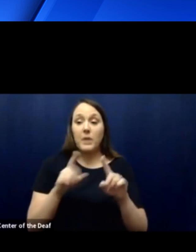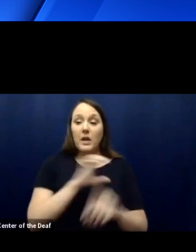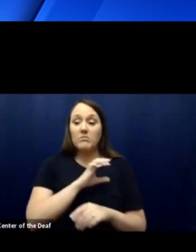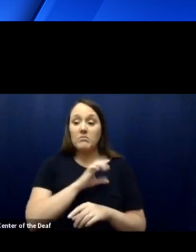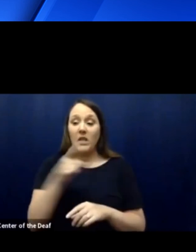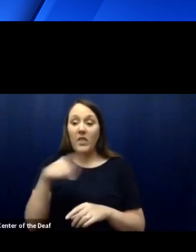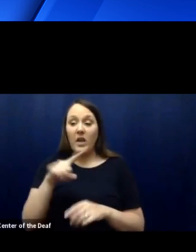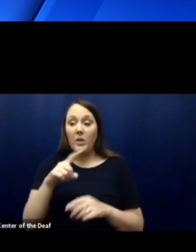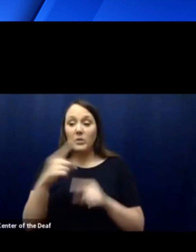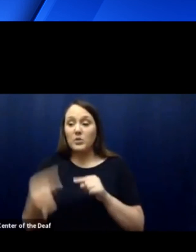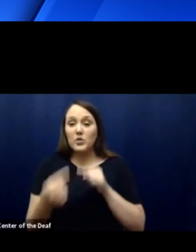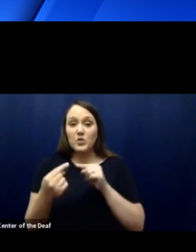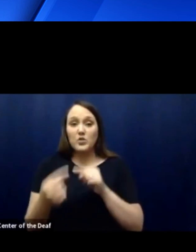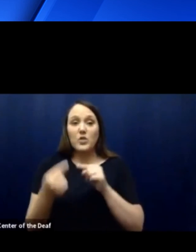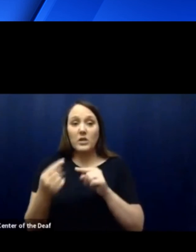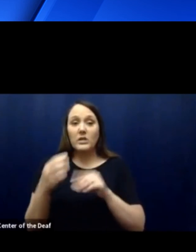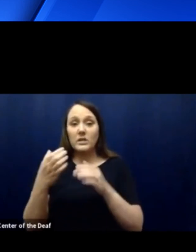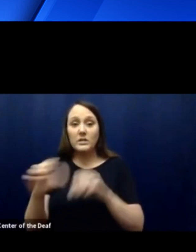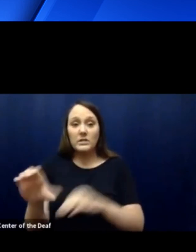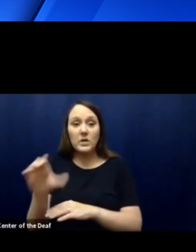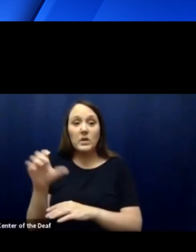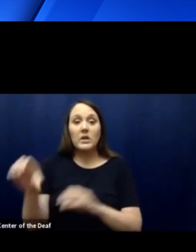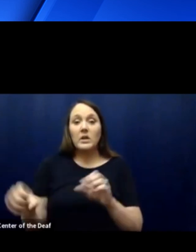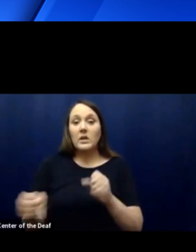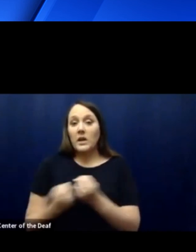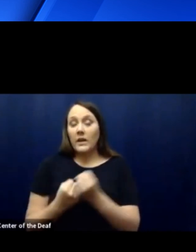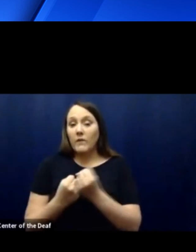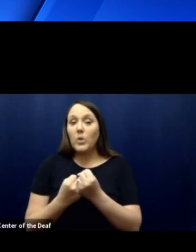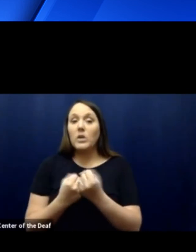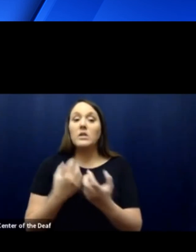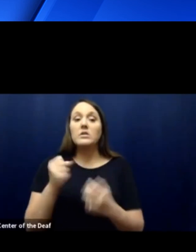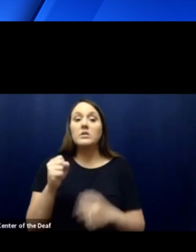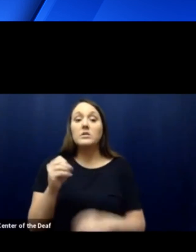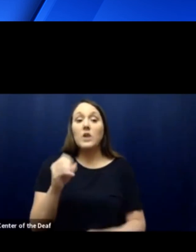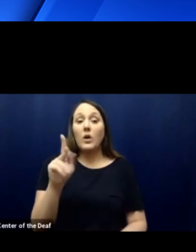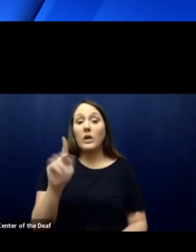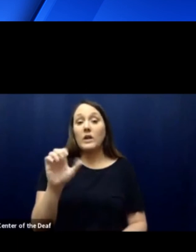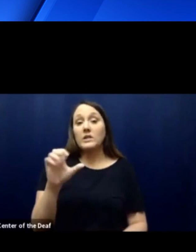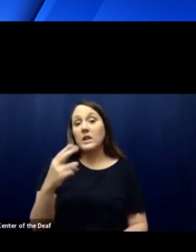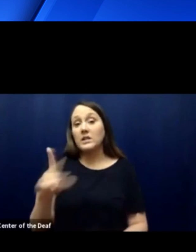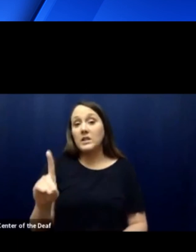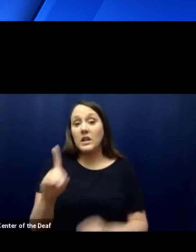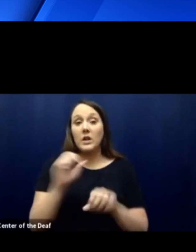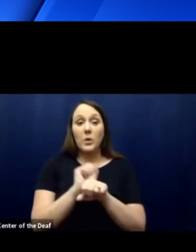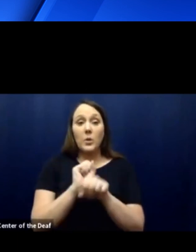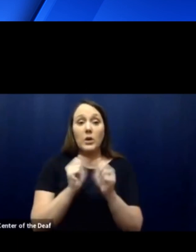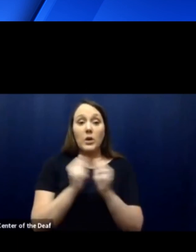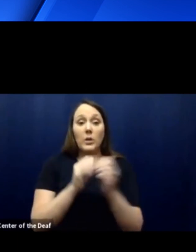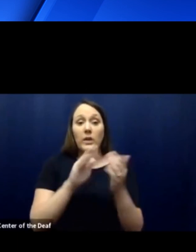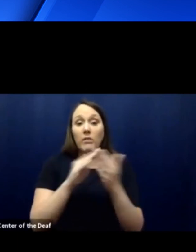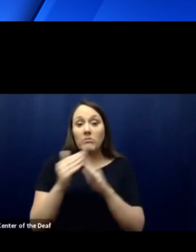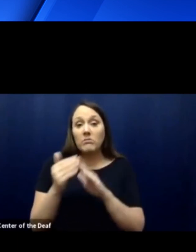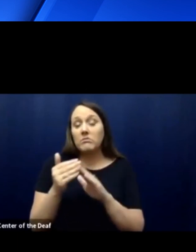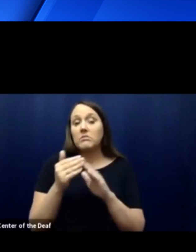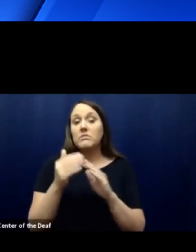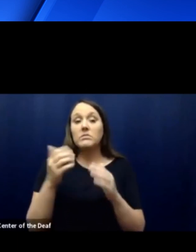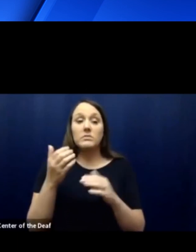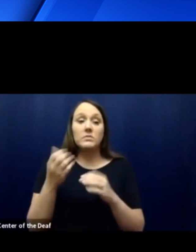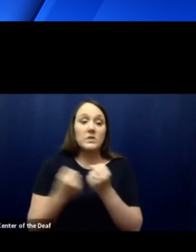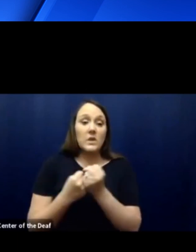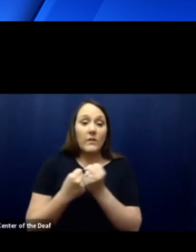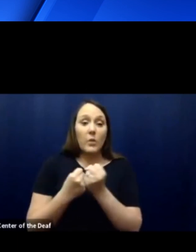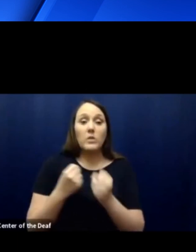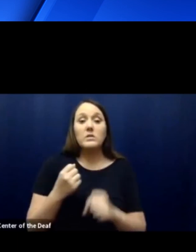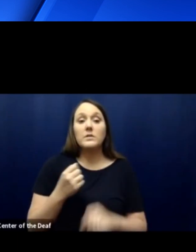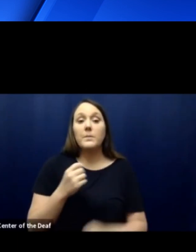difficulty enforcing the rules. Is the KCHD coordinating with the city or county to enforce their orders? We